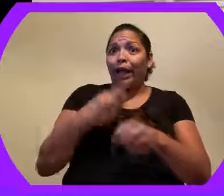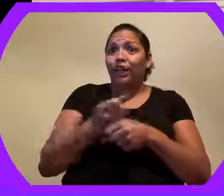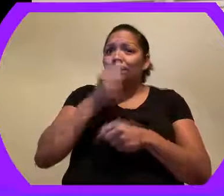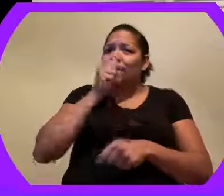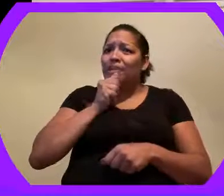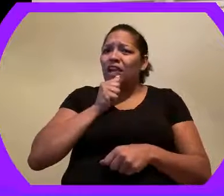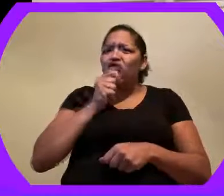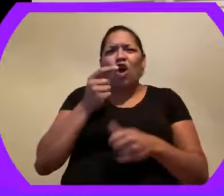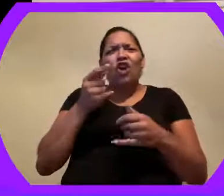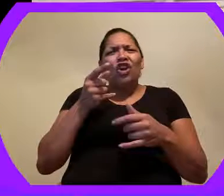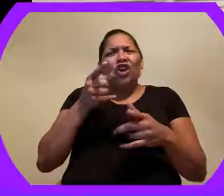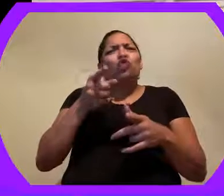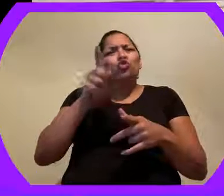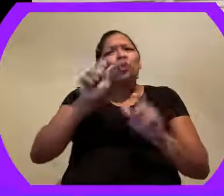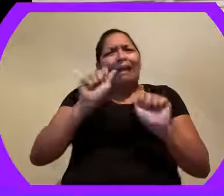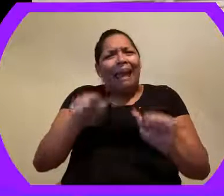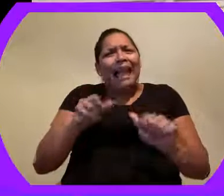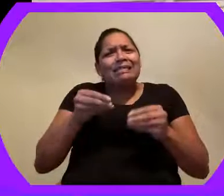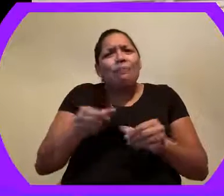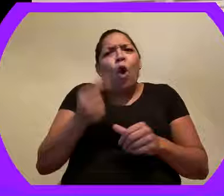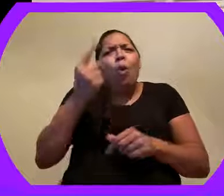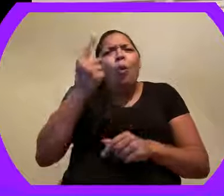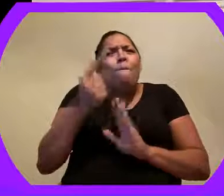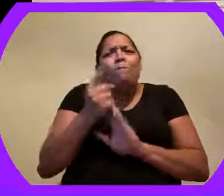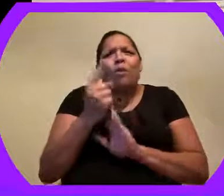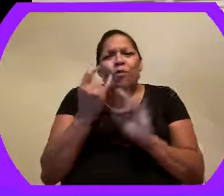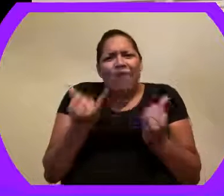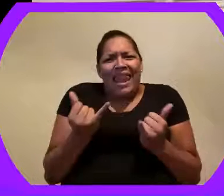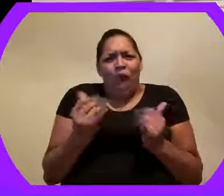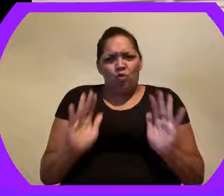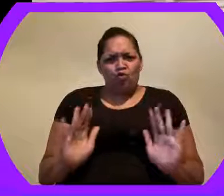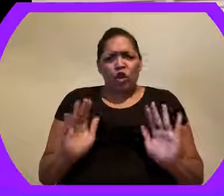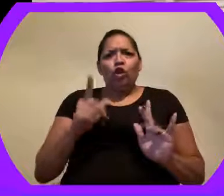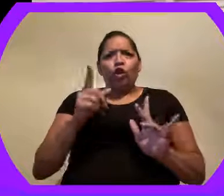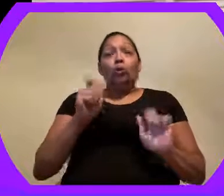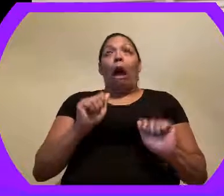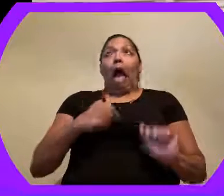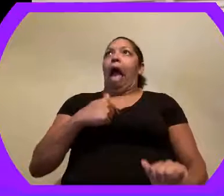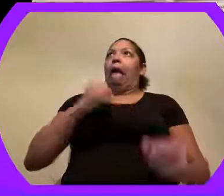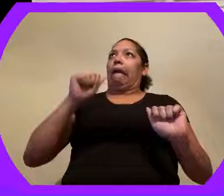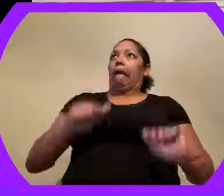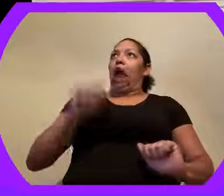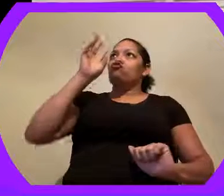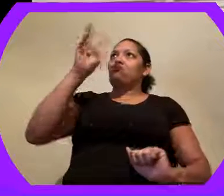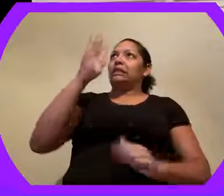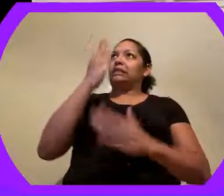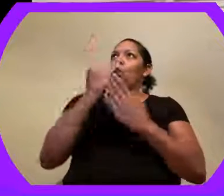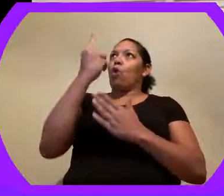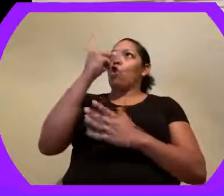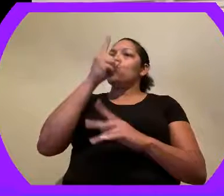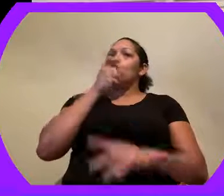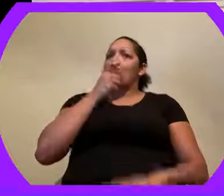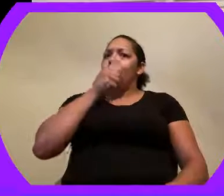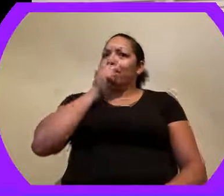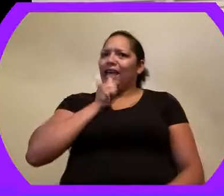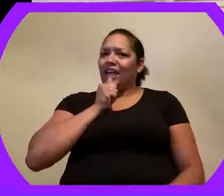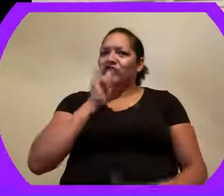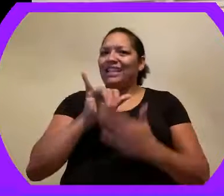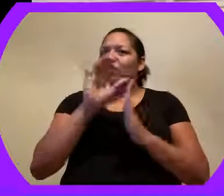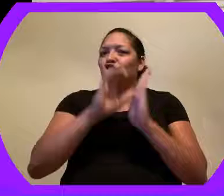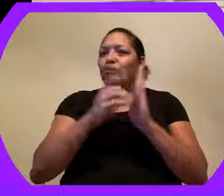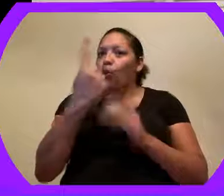next 40 years being patient, but right now, be patient right now, just for the moment. If I'm feeling impatient, I can create someone who's